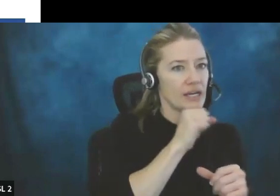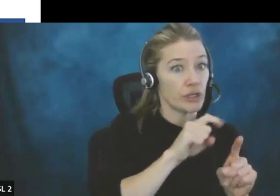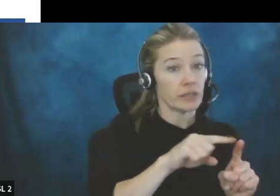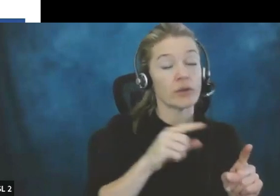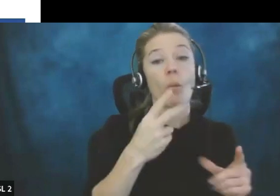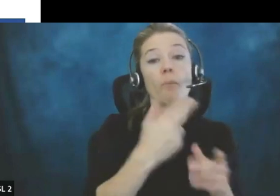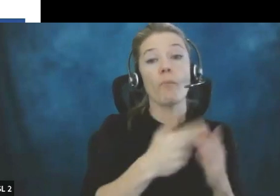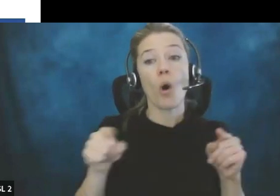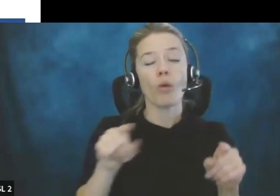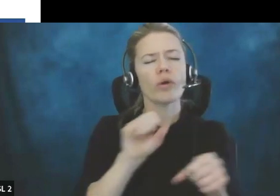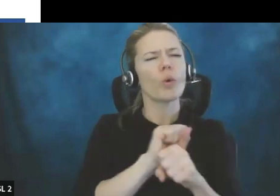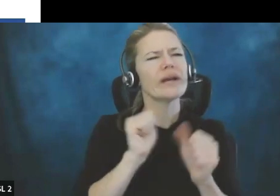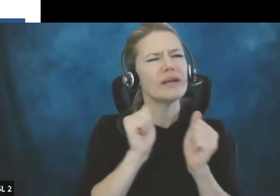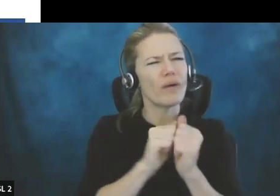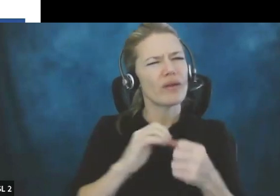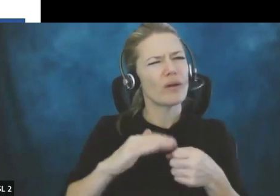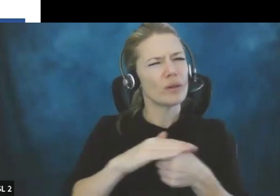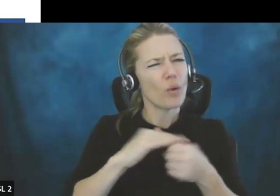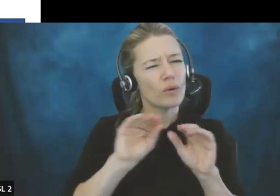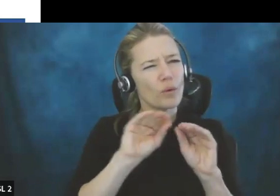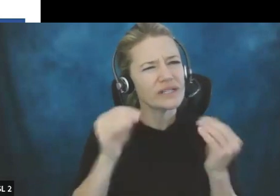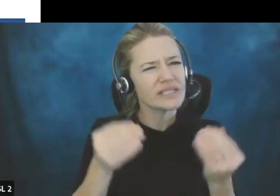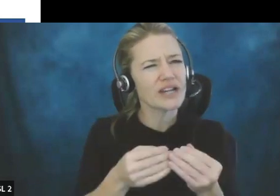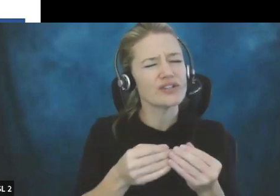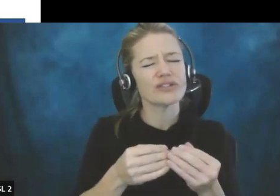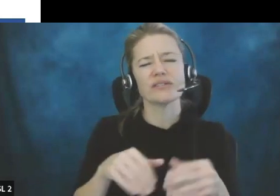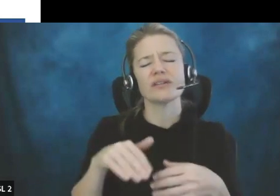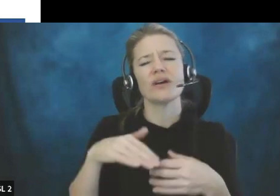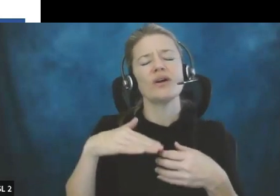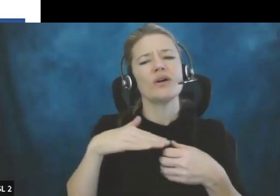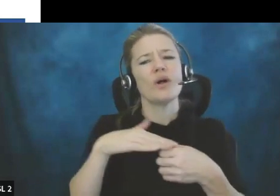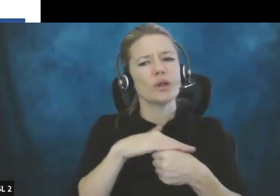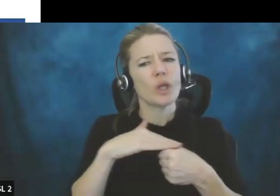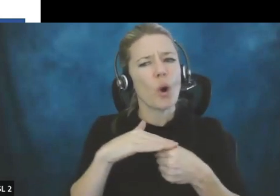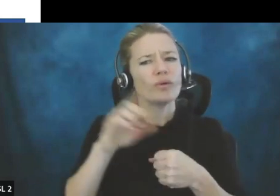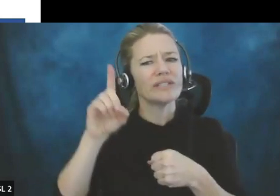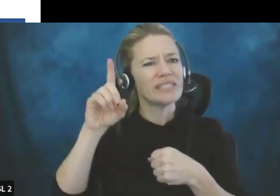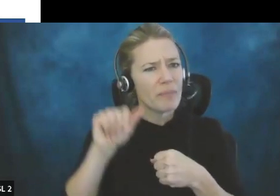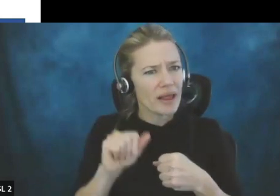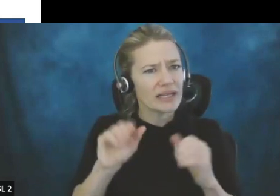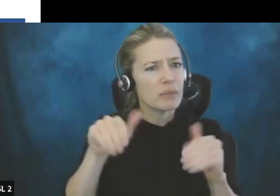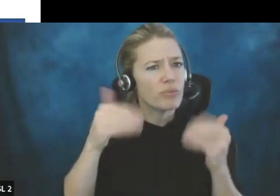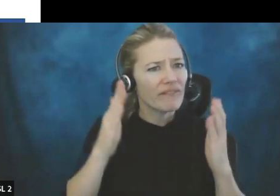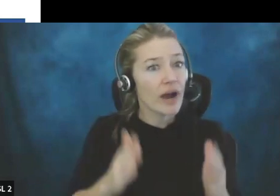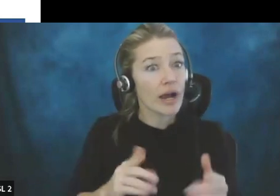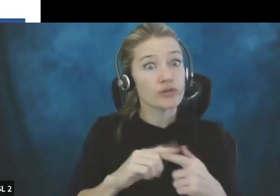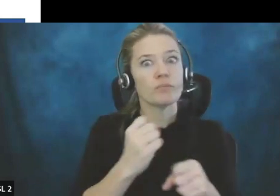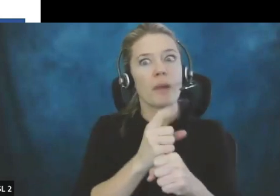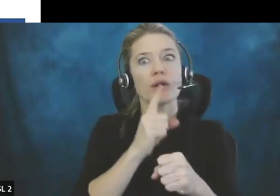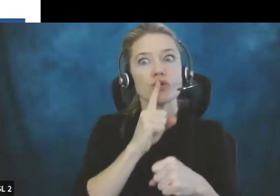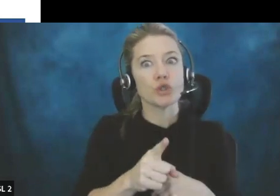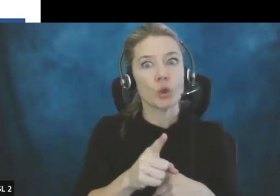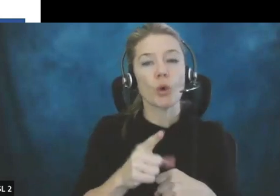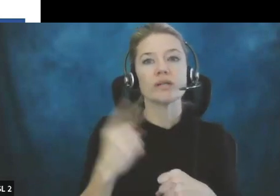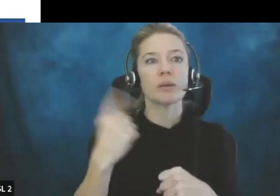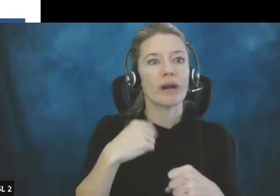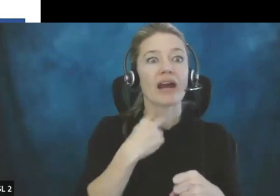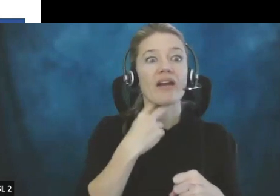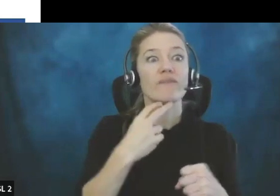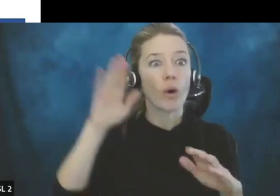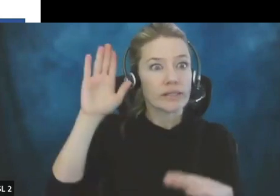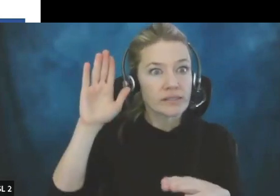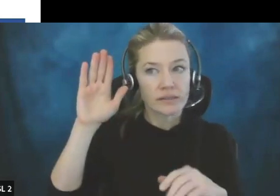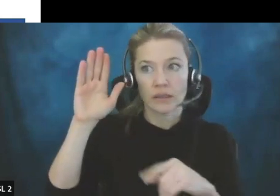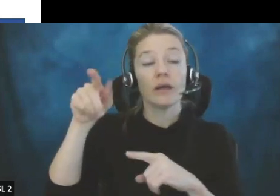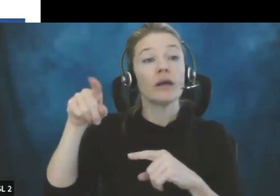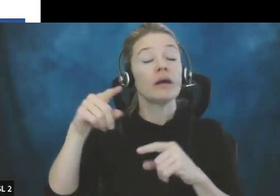of these really working with their local organizations, the local disability and aging providers, to ensure that there was